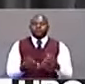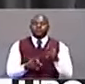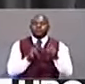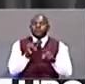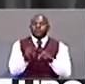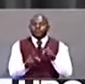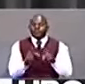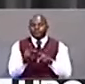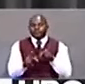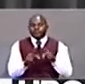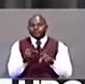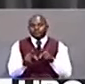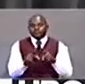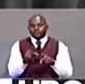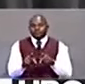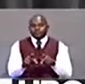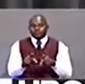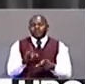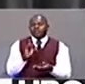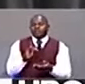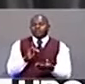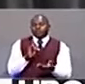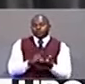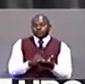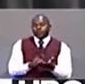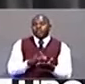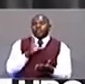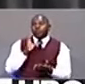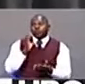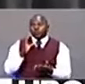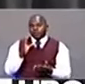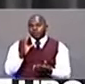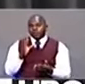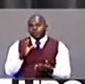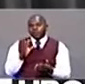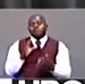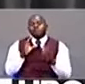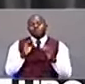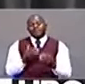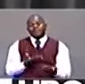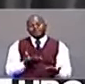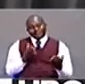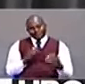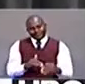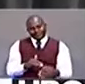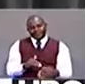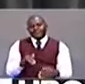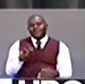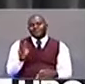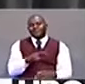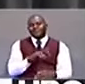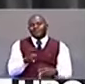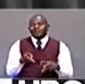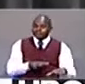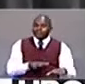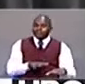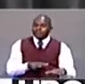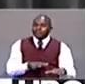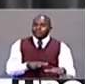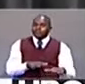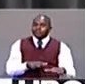people like the late Dr. Cyprian Luanga should not have died in a manner in